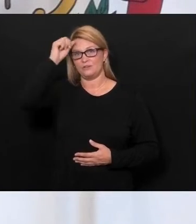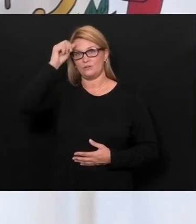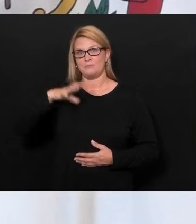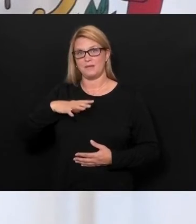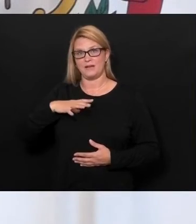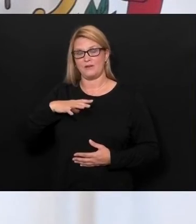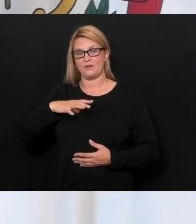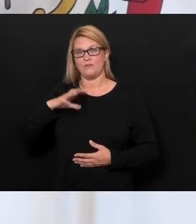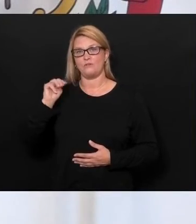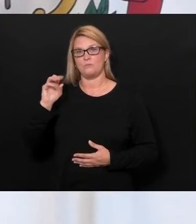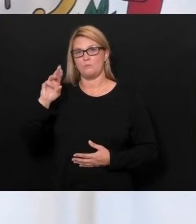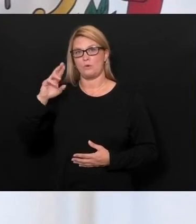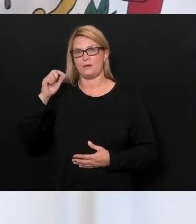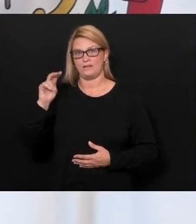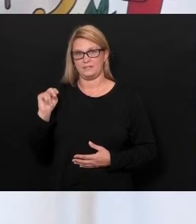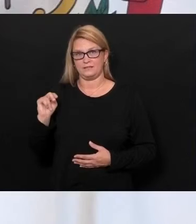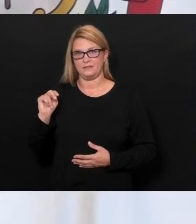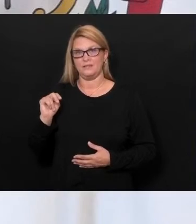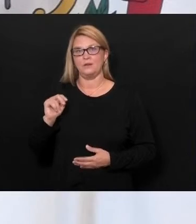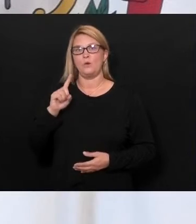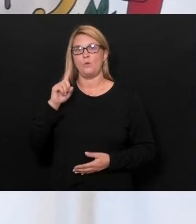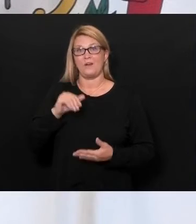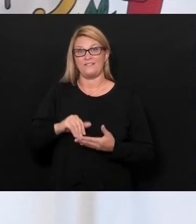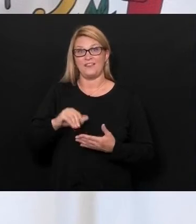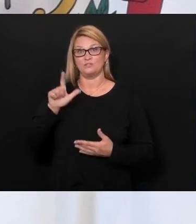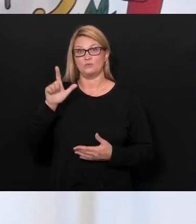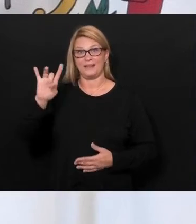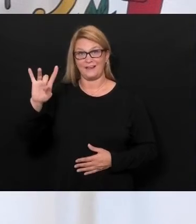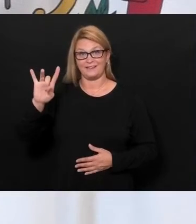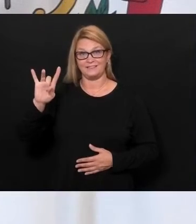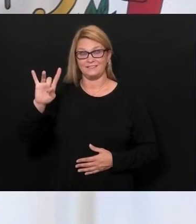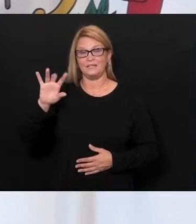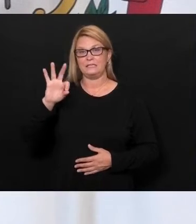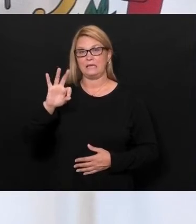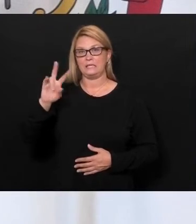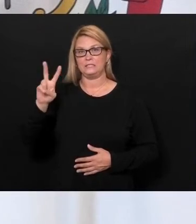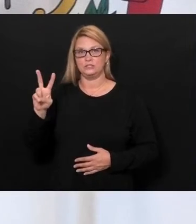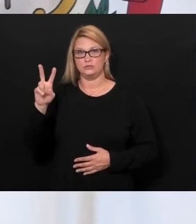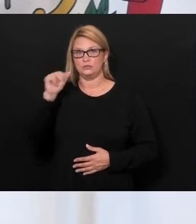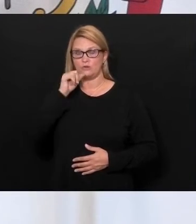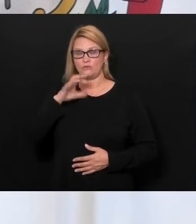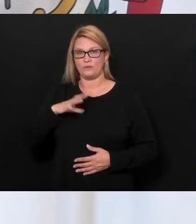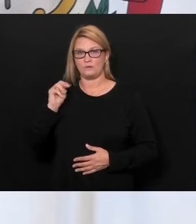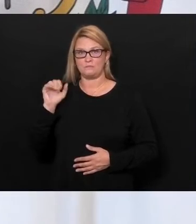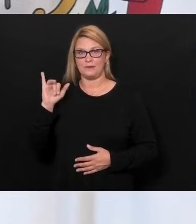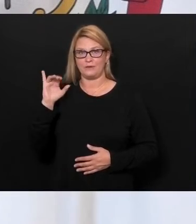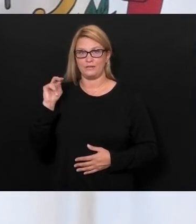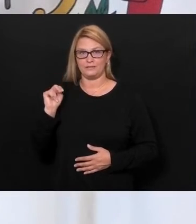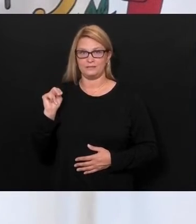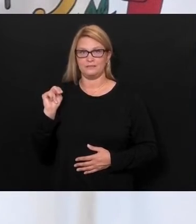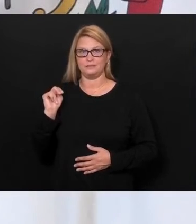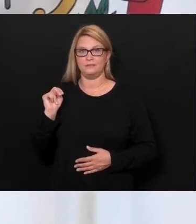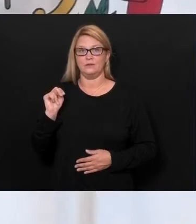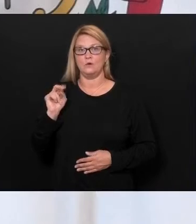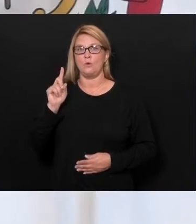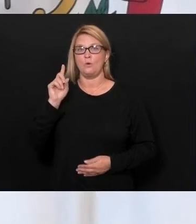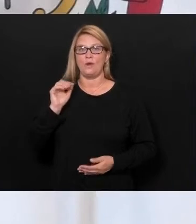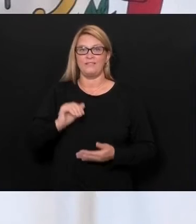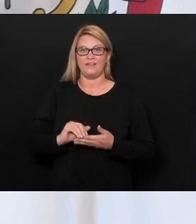from Morgan County. Our 1,028th death, a 92-year-old female from Marion County.